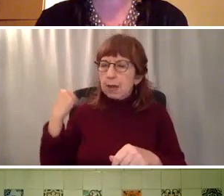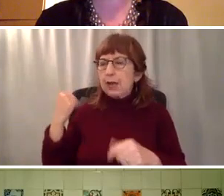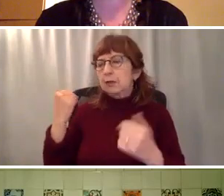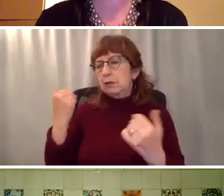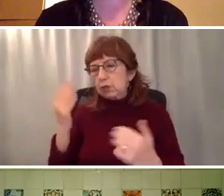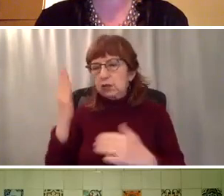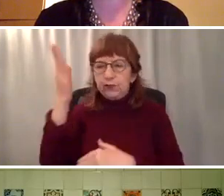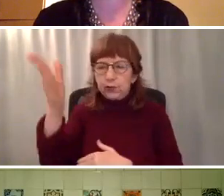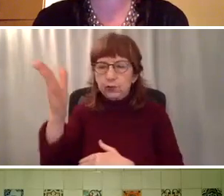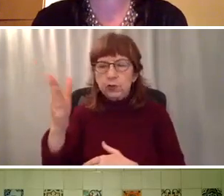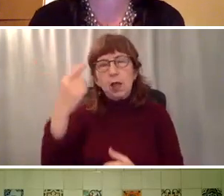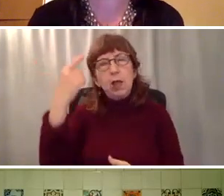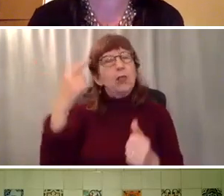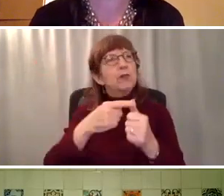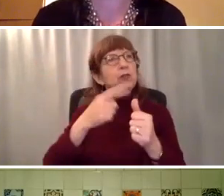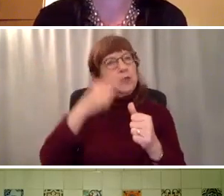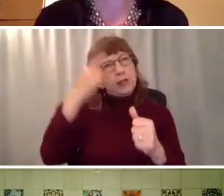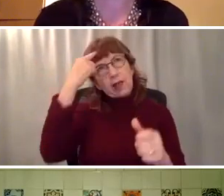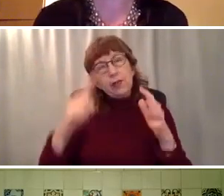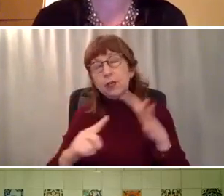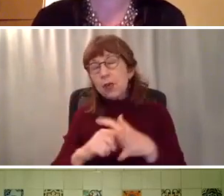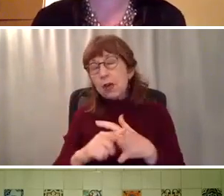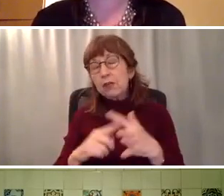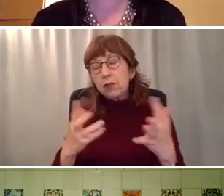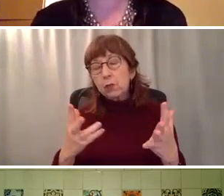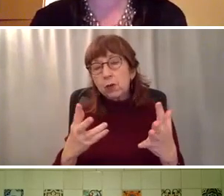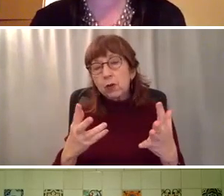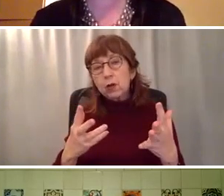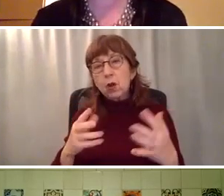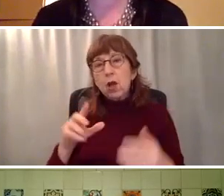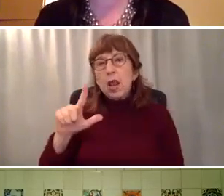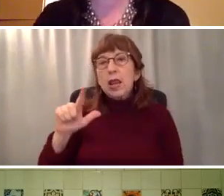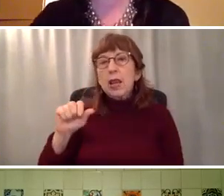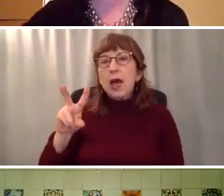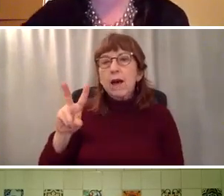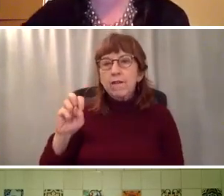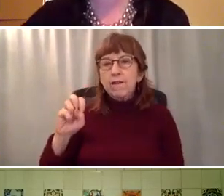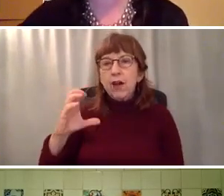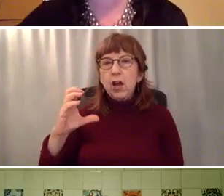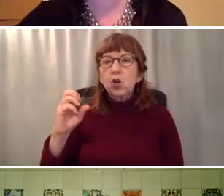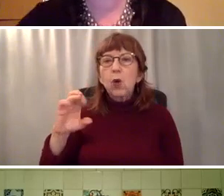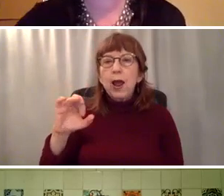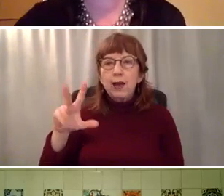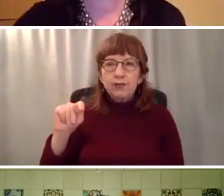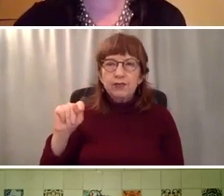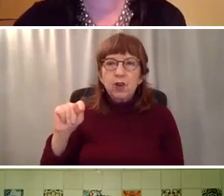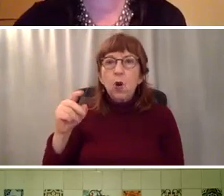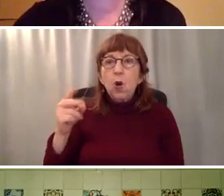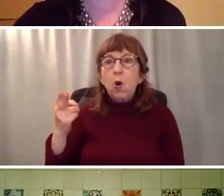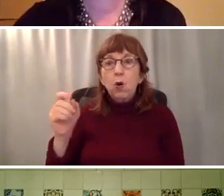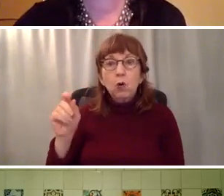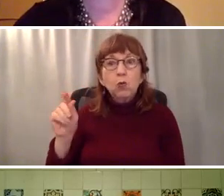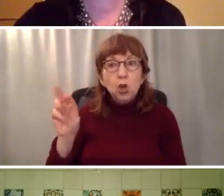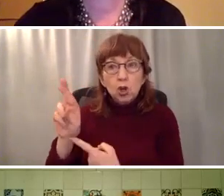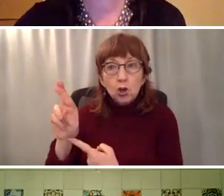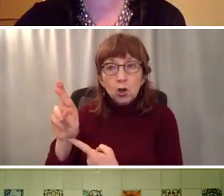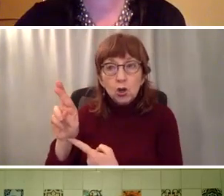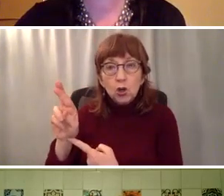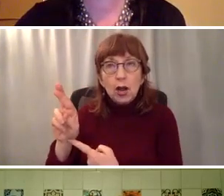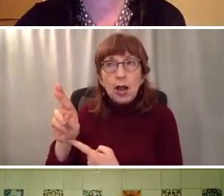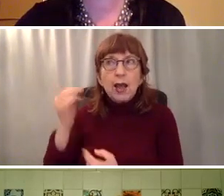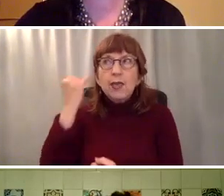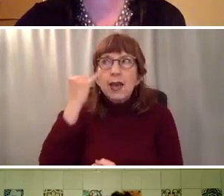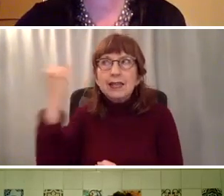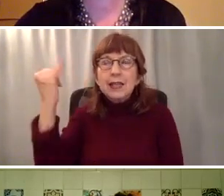And the first thing I thought of in doing that was Lovecraftian horror or cosmic horror, and the idea of